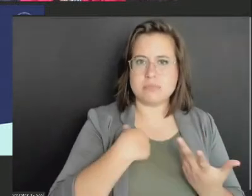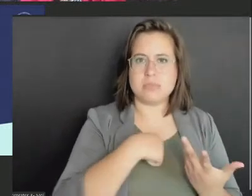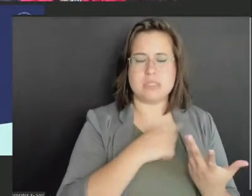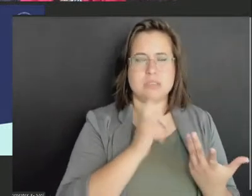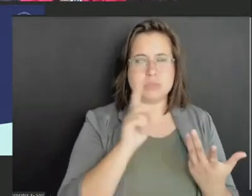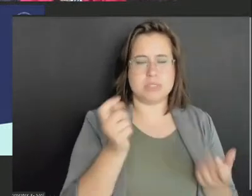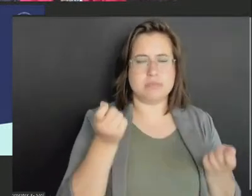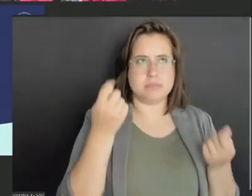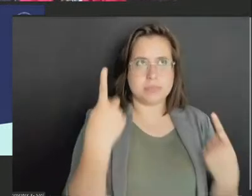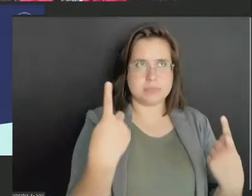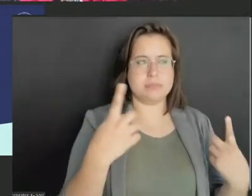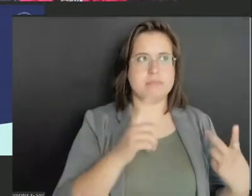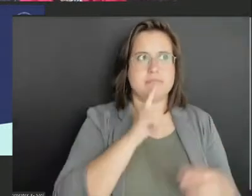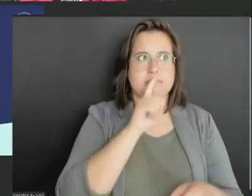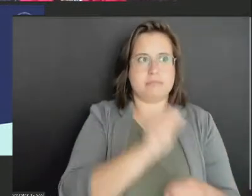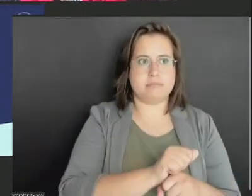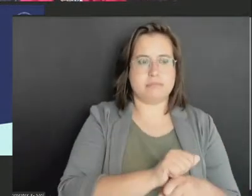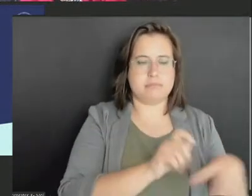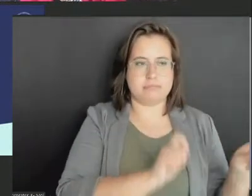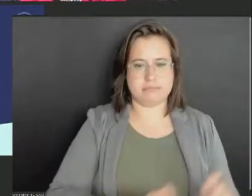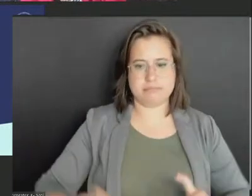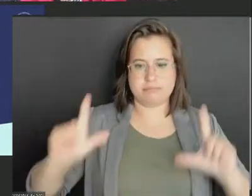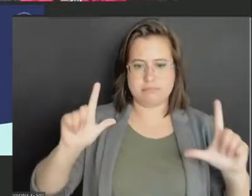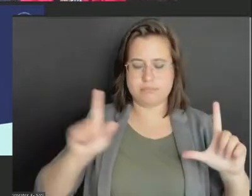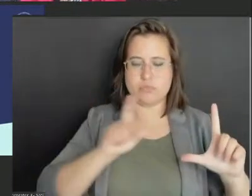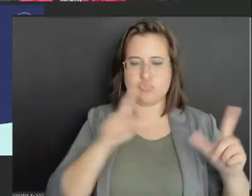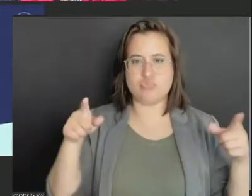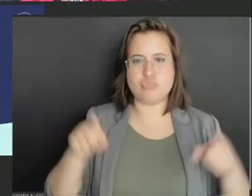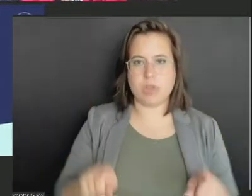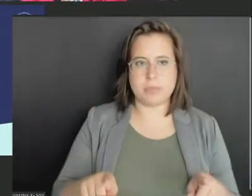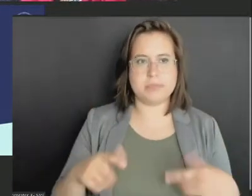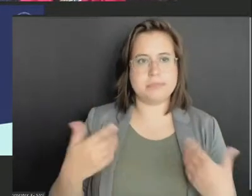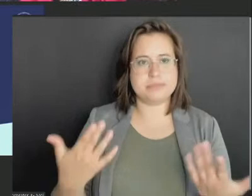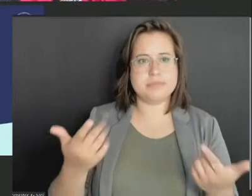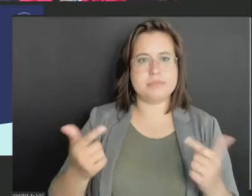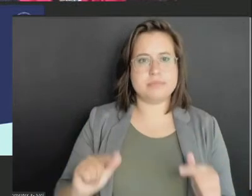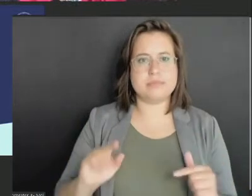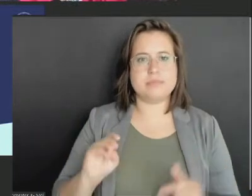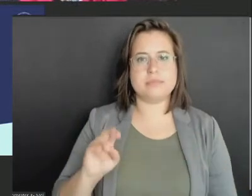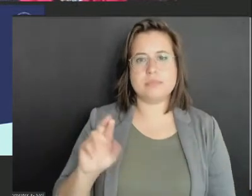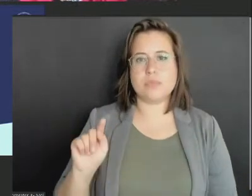critical urgency of the work. Mr. Toronzo, please.